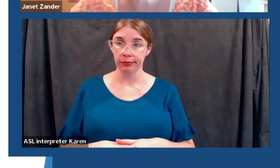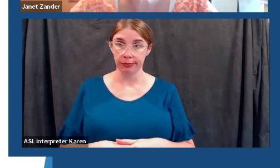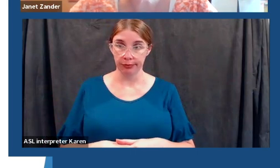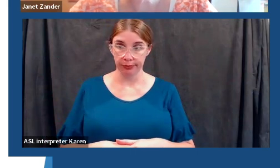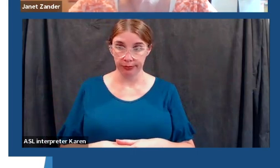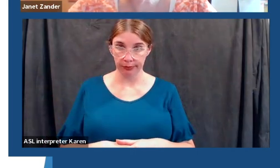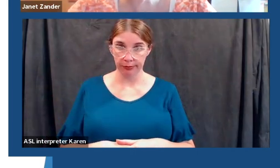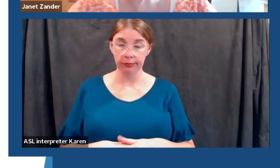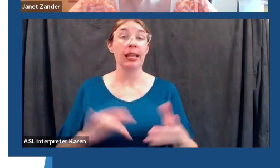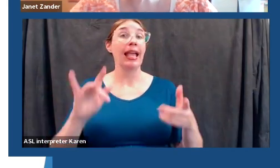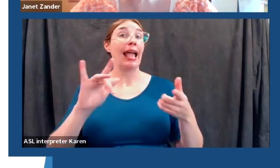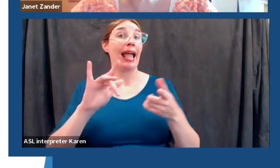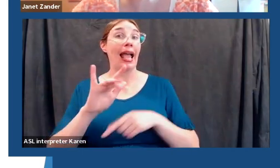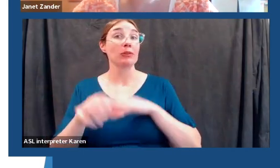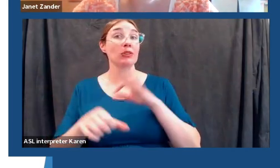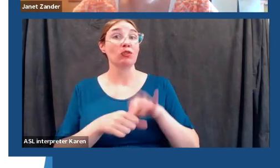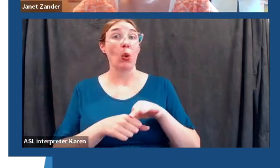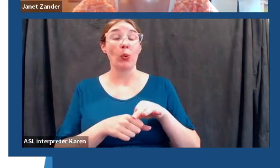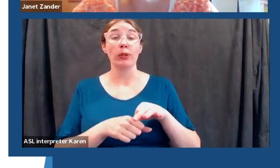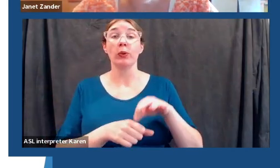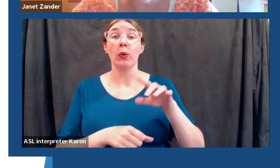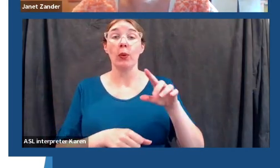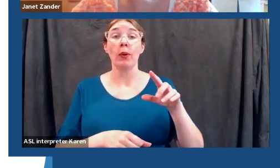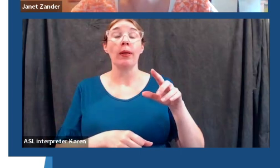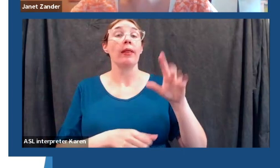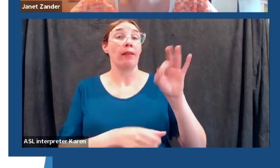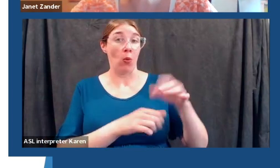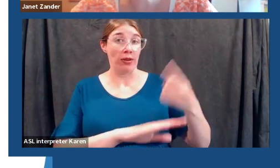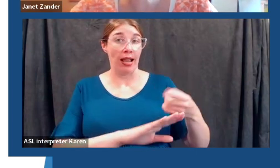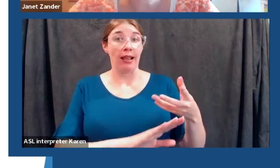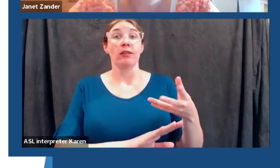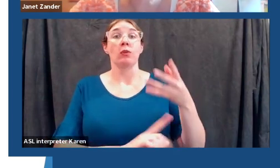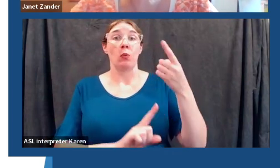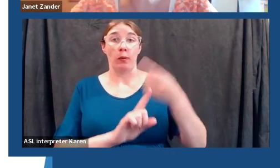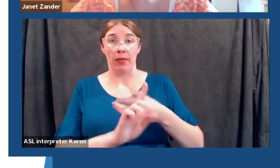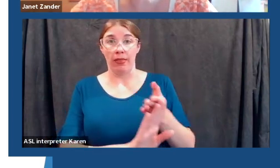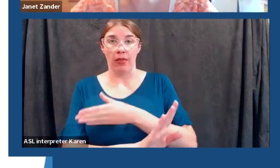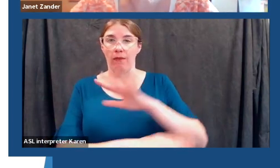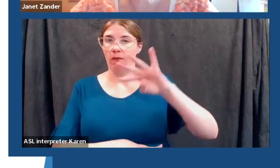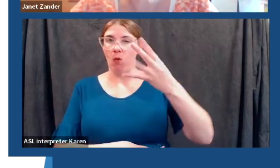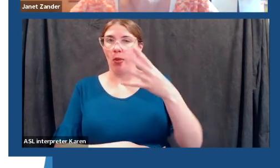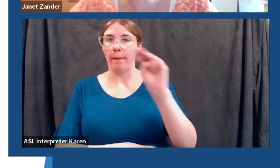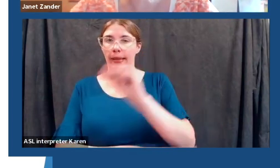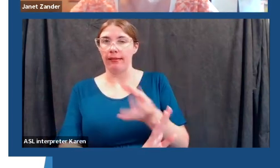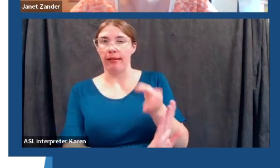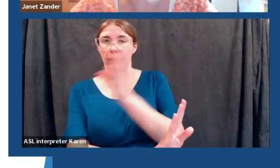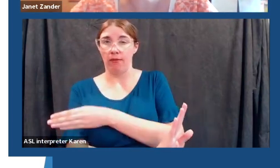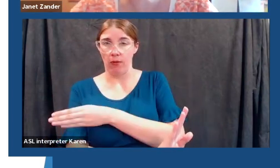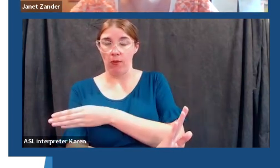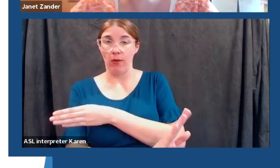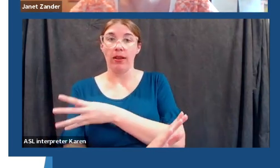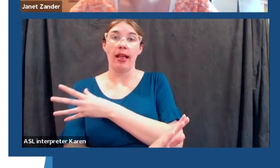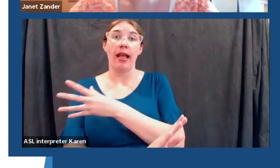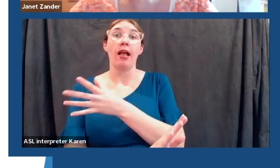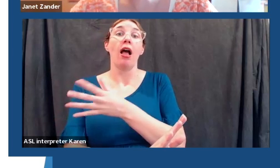absentee voting may be conducted no earlier than the 4th Monday before and no later than 5 p.m. on the Monday before